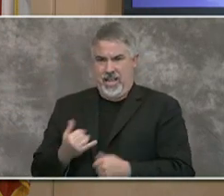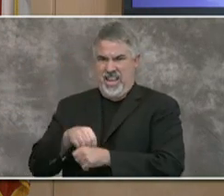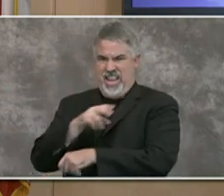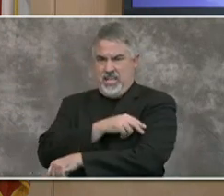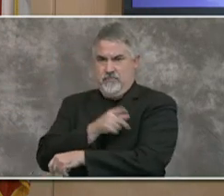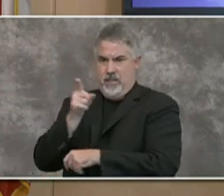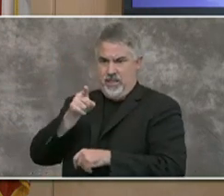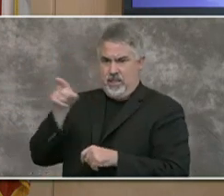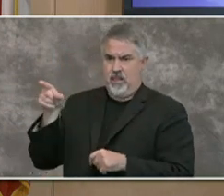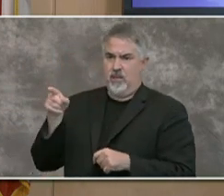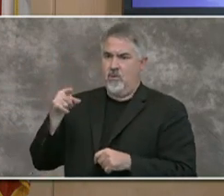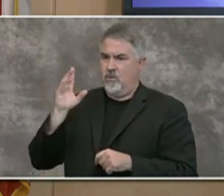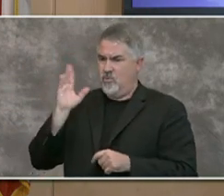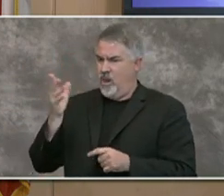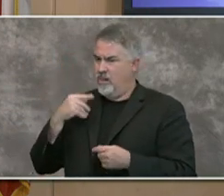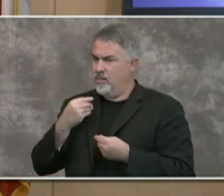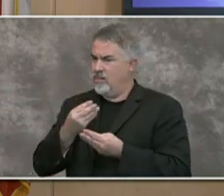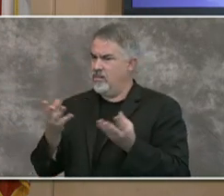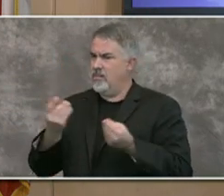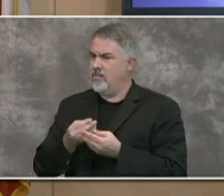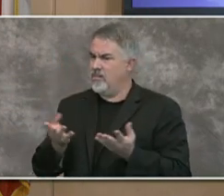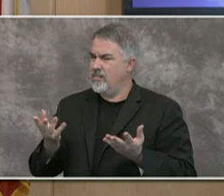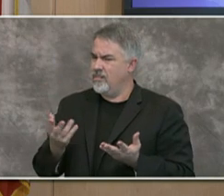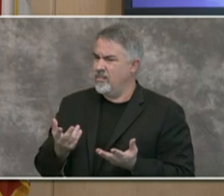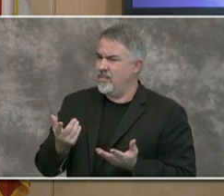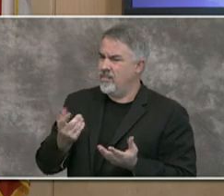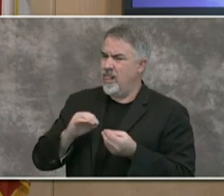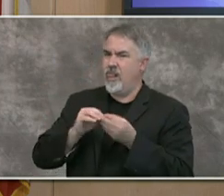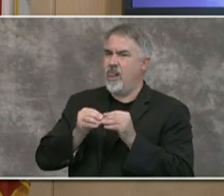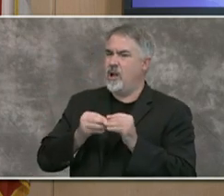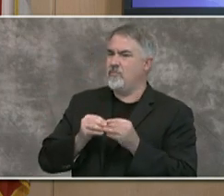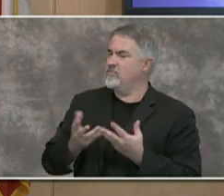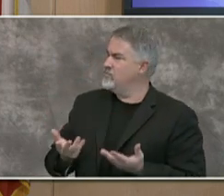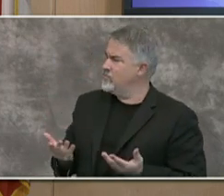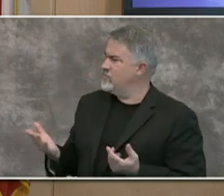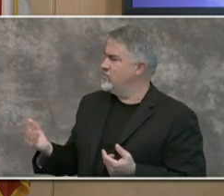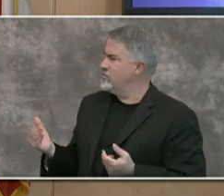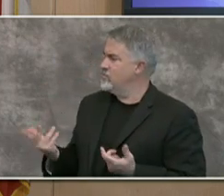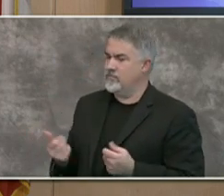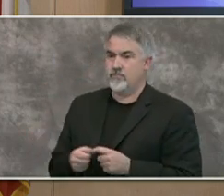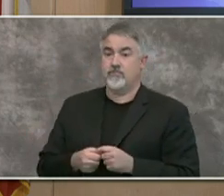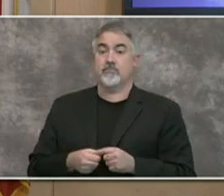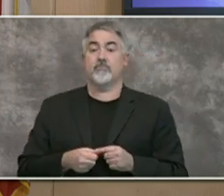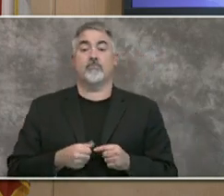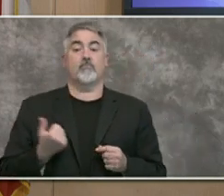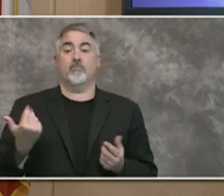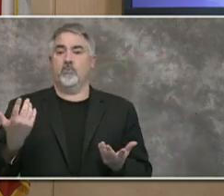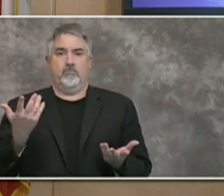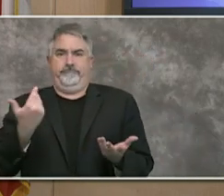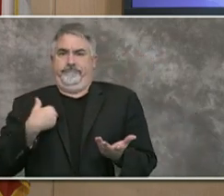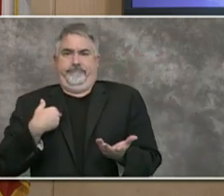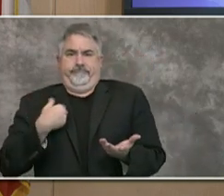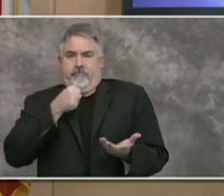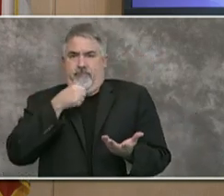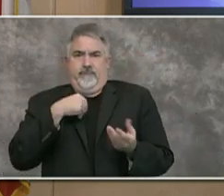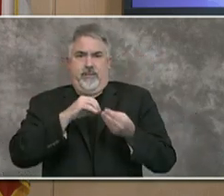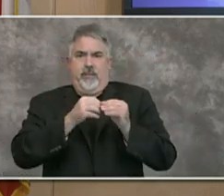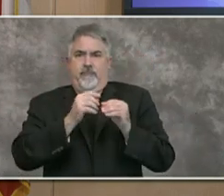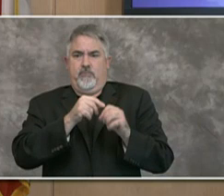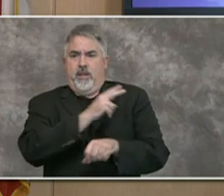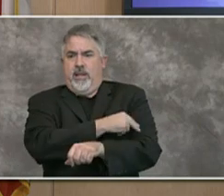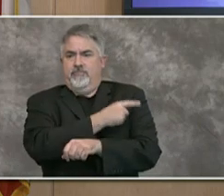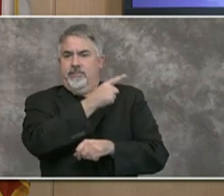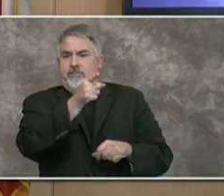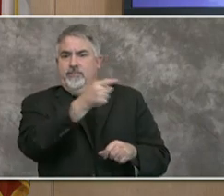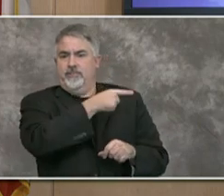public? That's a great question. I don't have the answer to that because we don't follow that day to day in the epidemiology